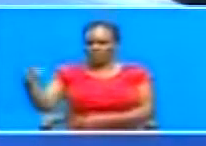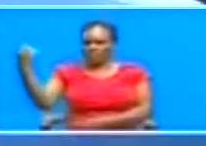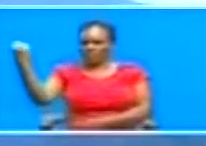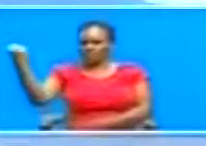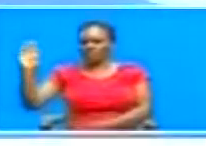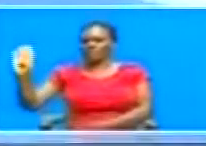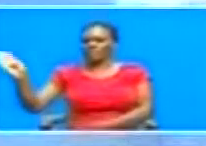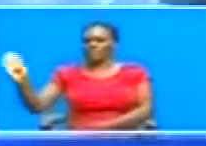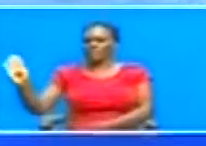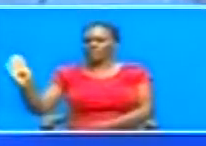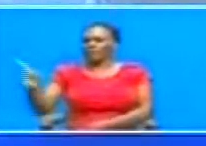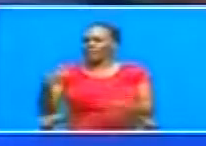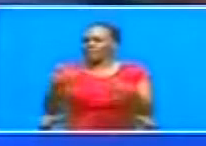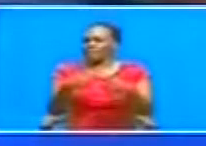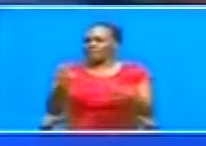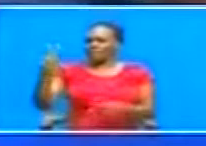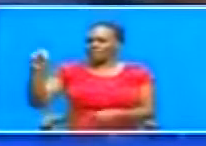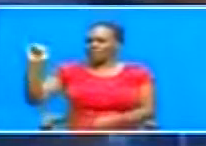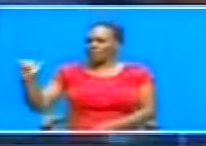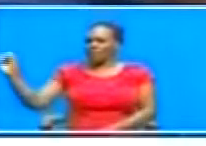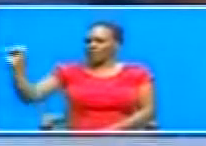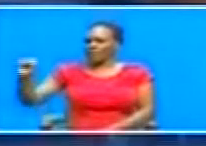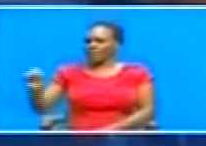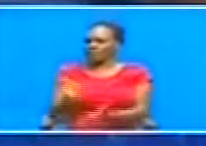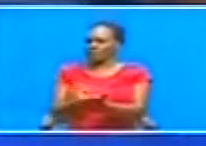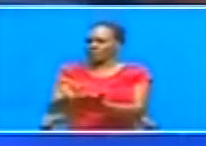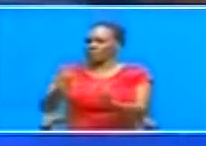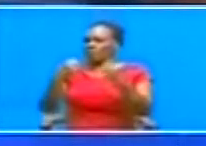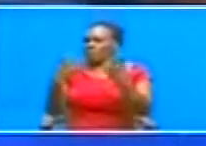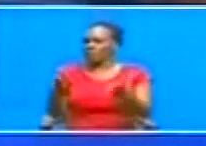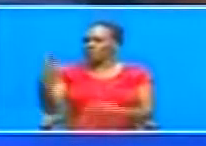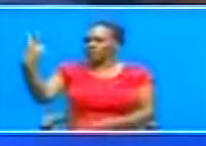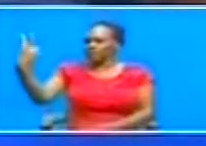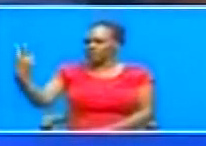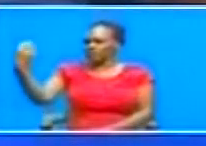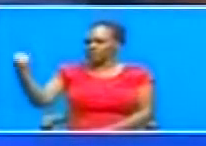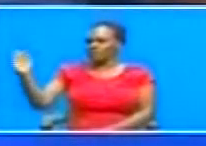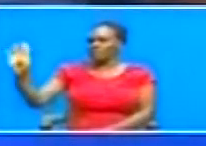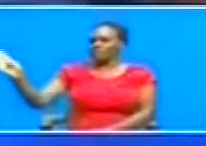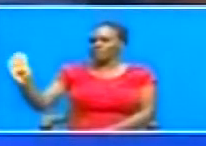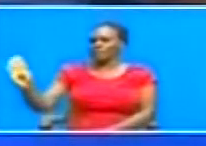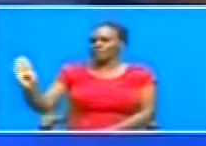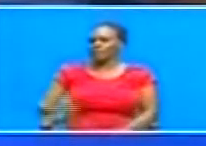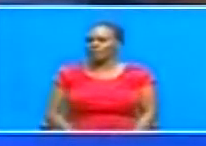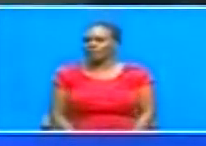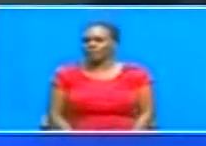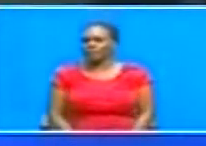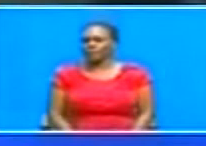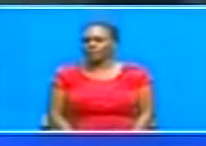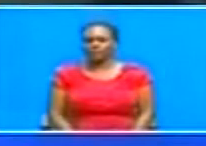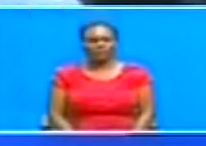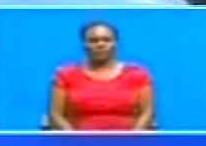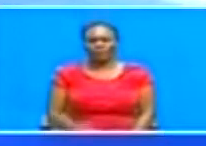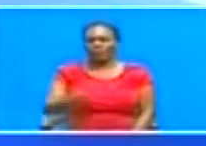shillings. But in NYS, you've put 25 billion shillings. Just